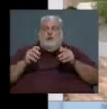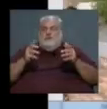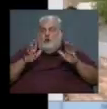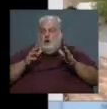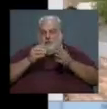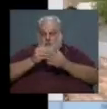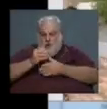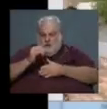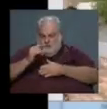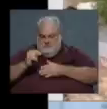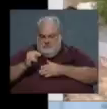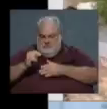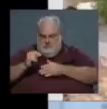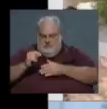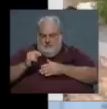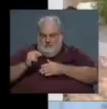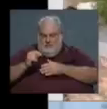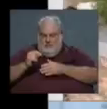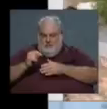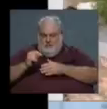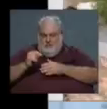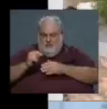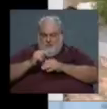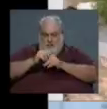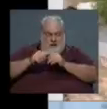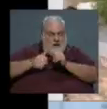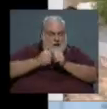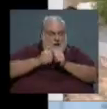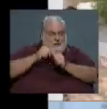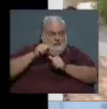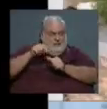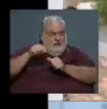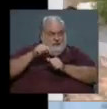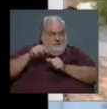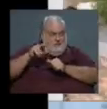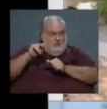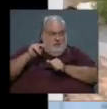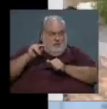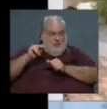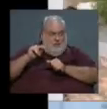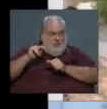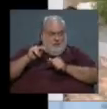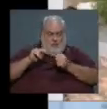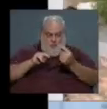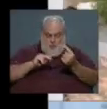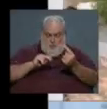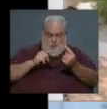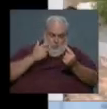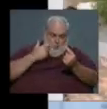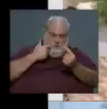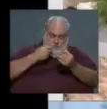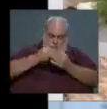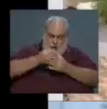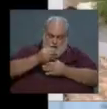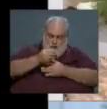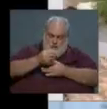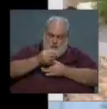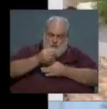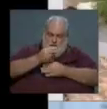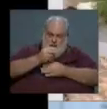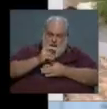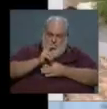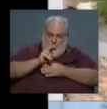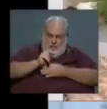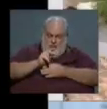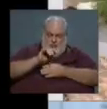all the purchases that we're going to make. Did you purchase anything behind here? No, ma'am. We just purchased on Herrick.